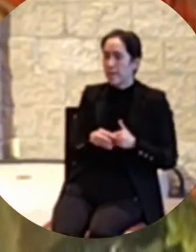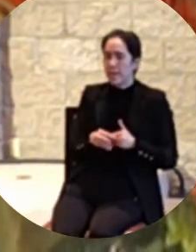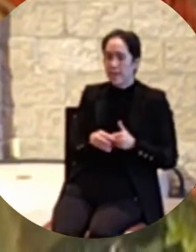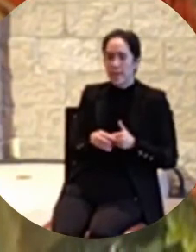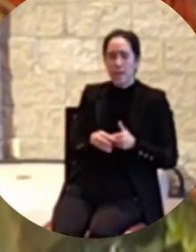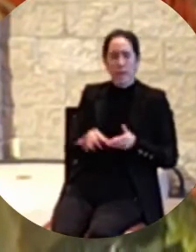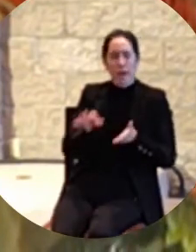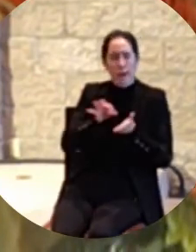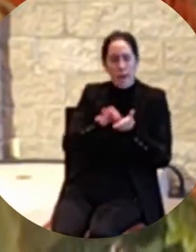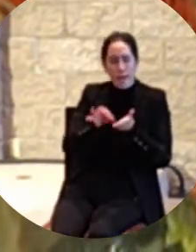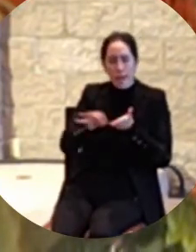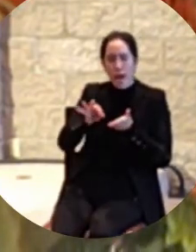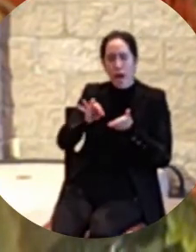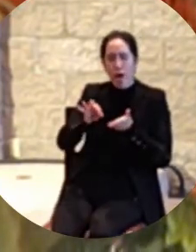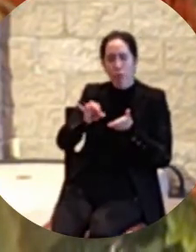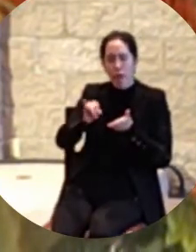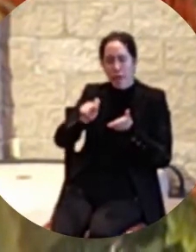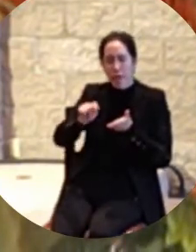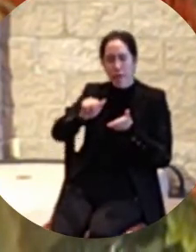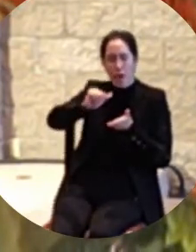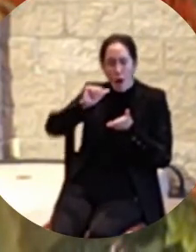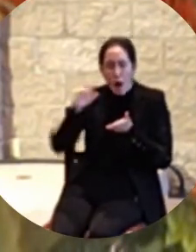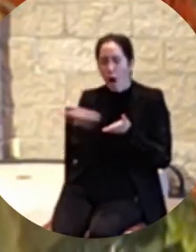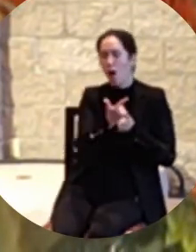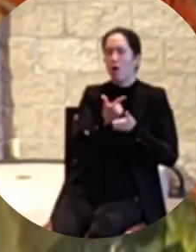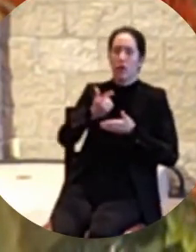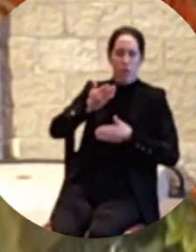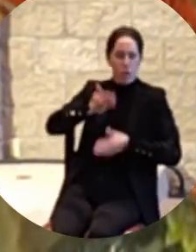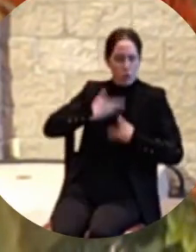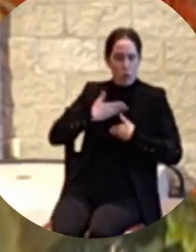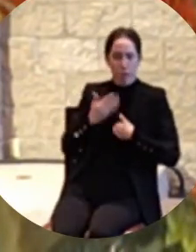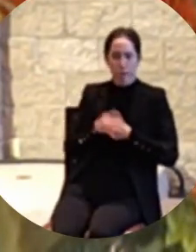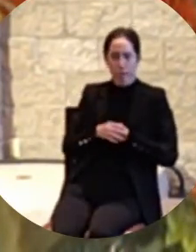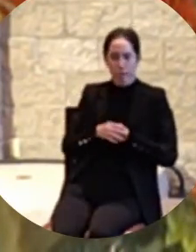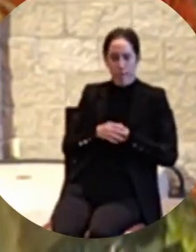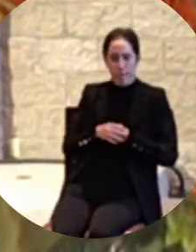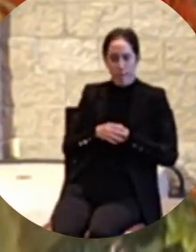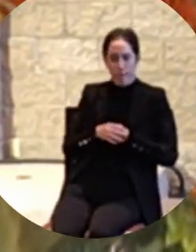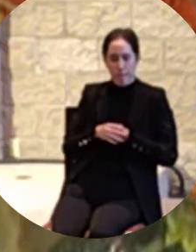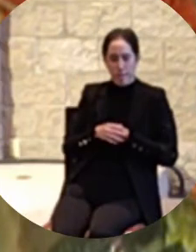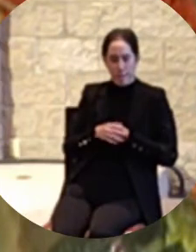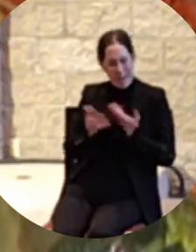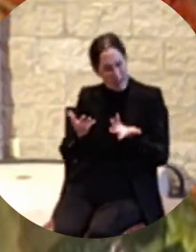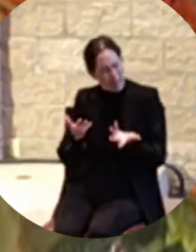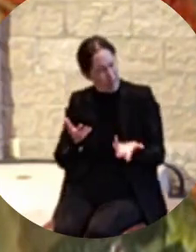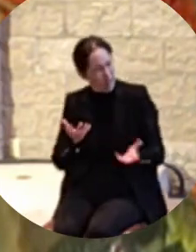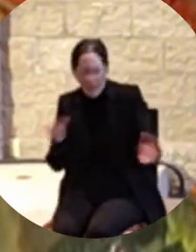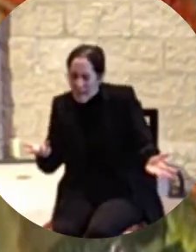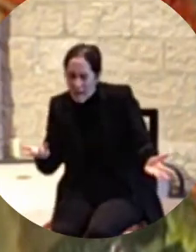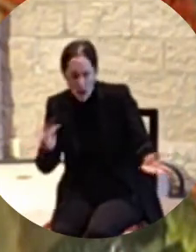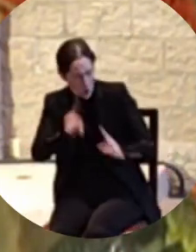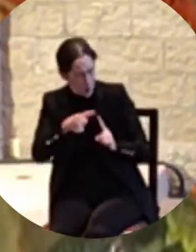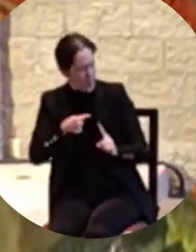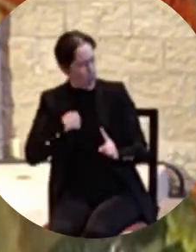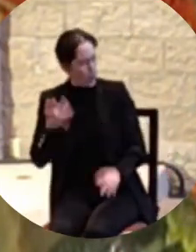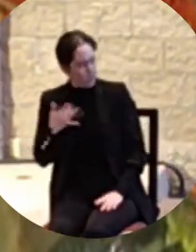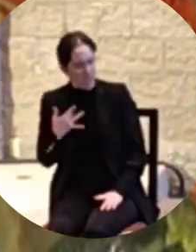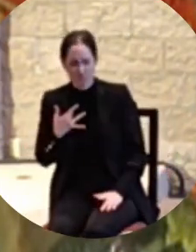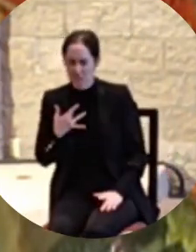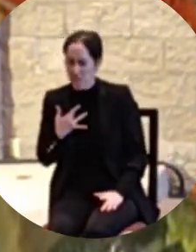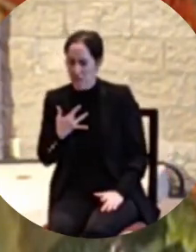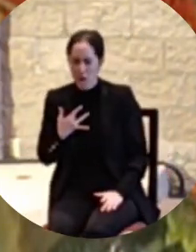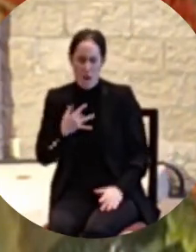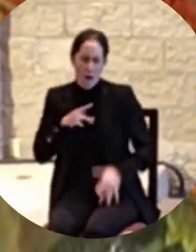Diddly squat. When I am in the midst of sorrow, I am told by Myrtle and by James to count it